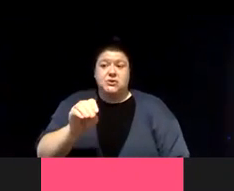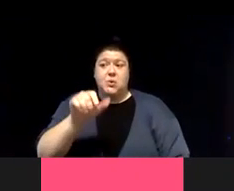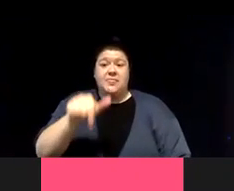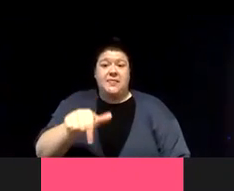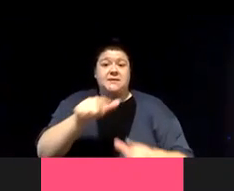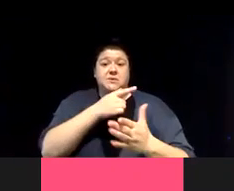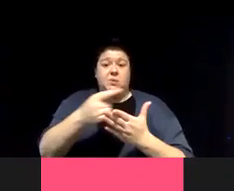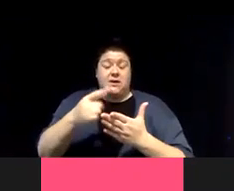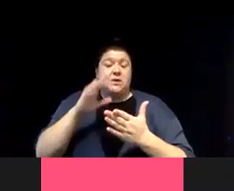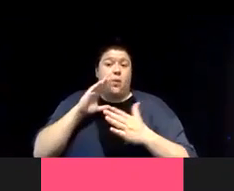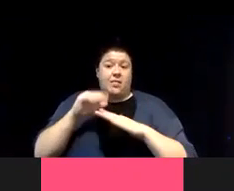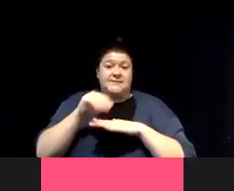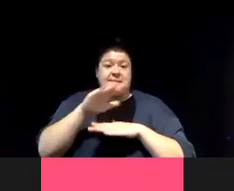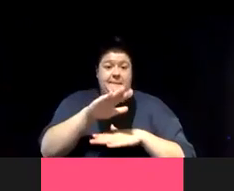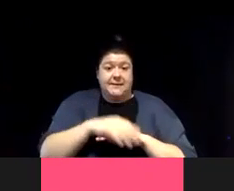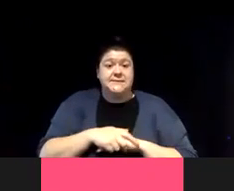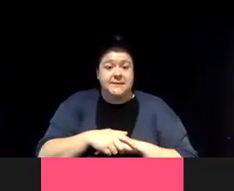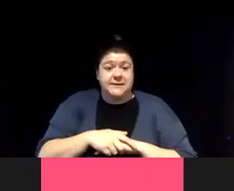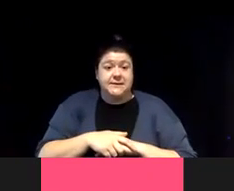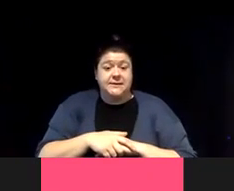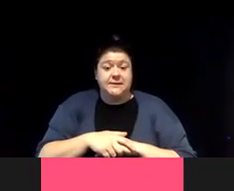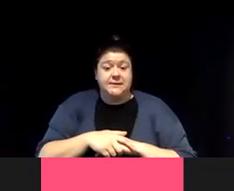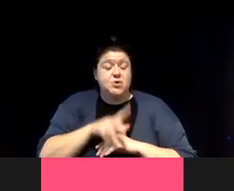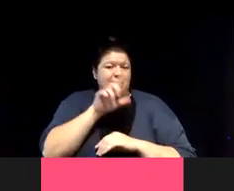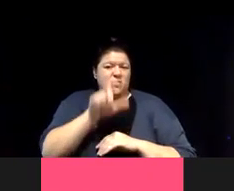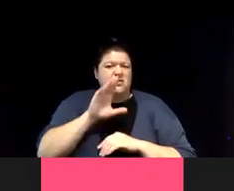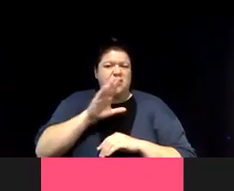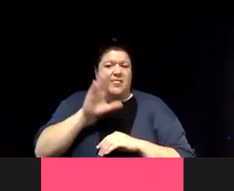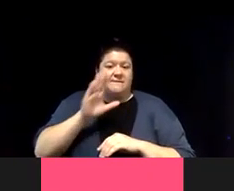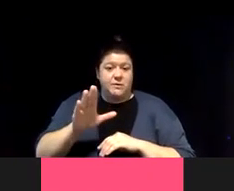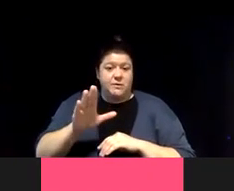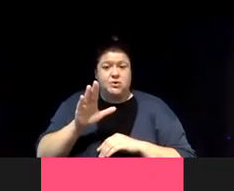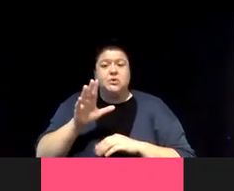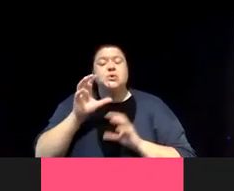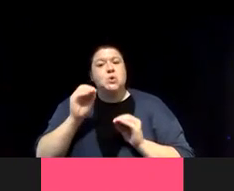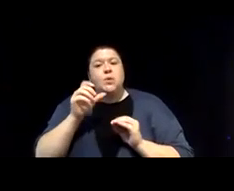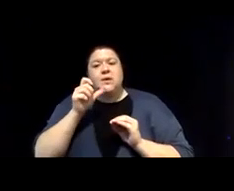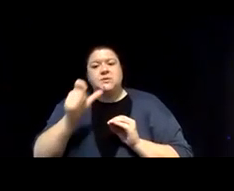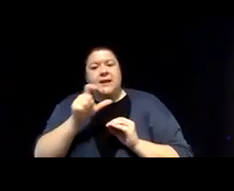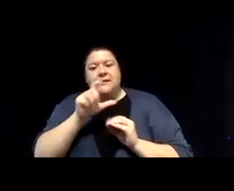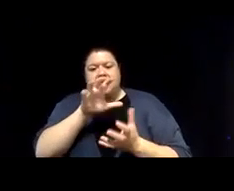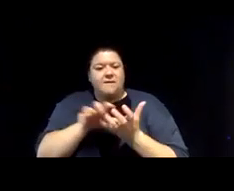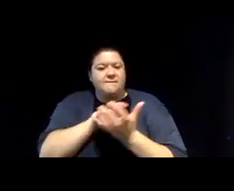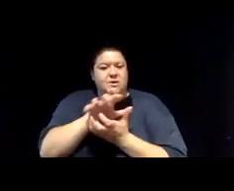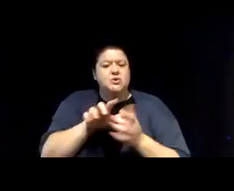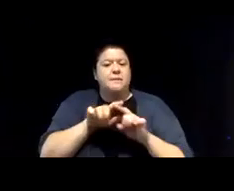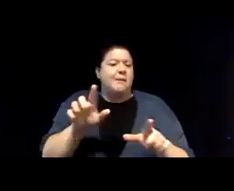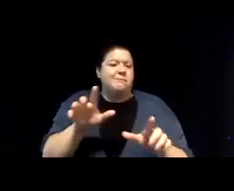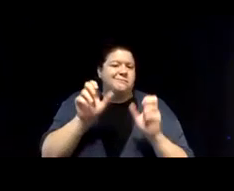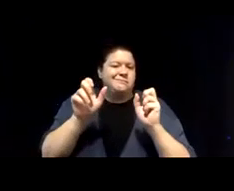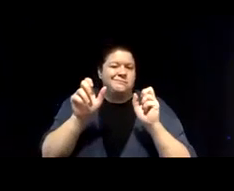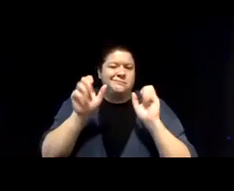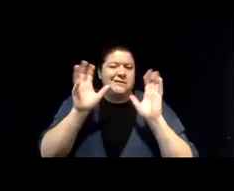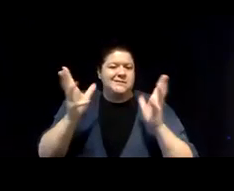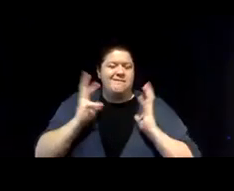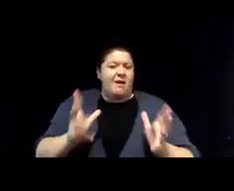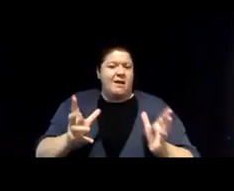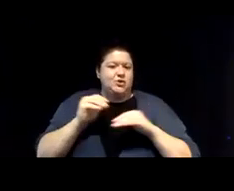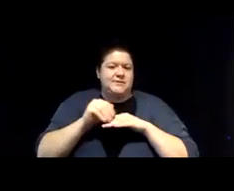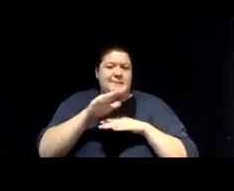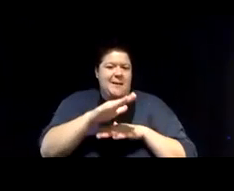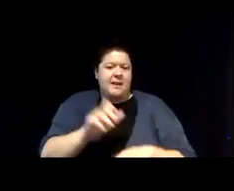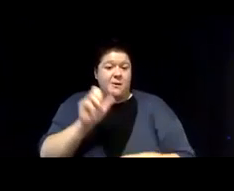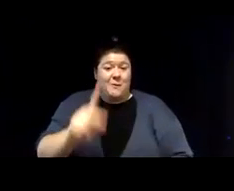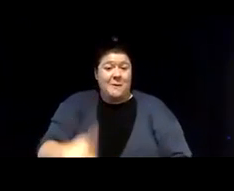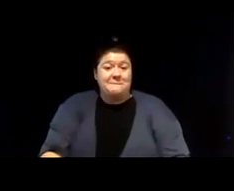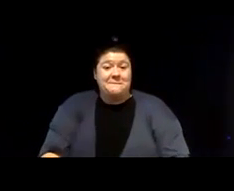think I'm going to have you do the questions in the future so that there's no confusion. But okay. Yeah, just submit it like you normally